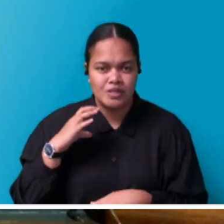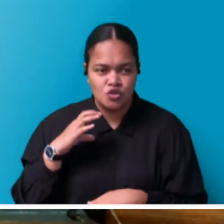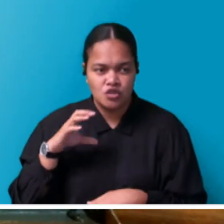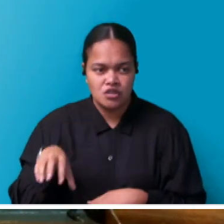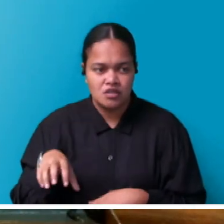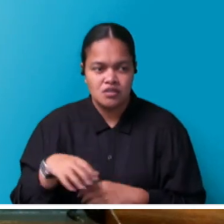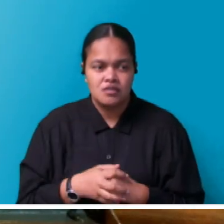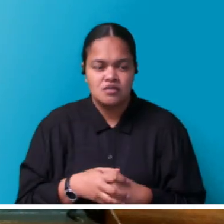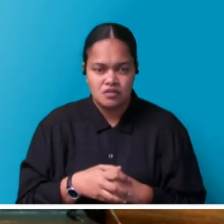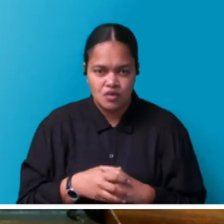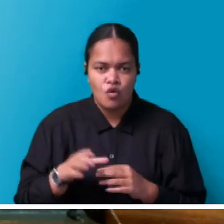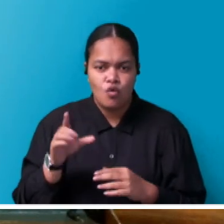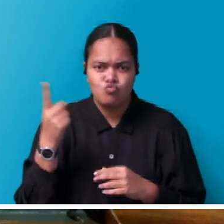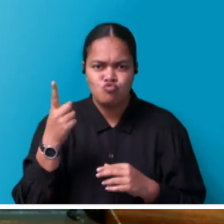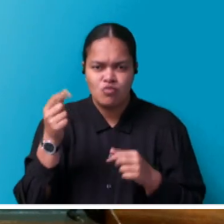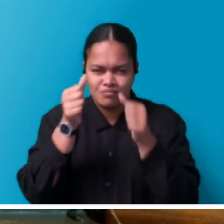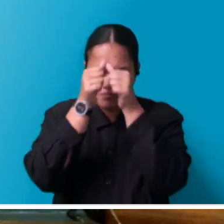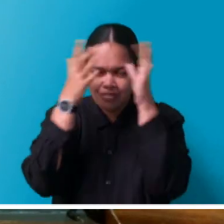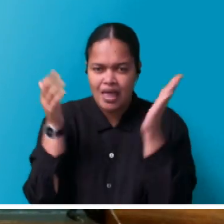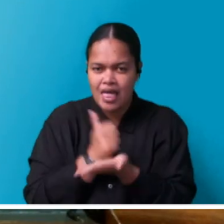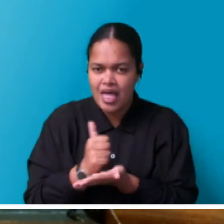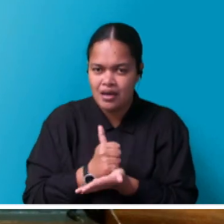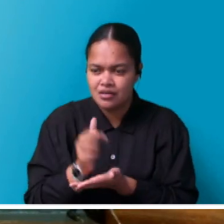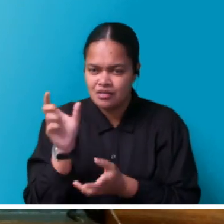series of Bollywood actors to Fiji later this year.